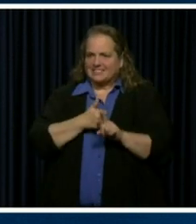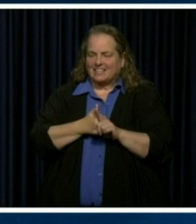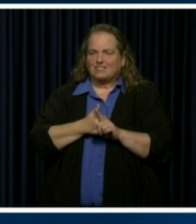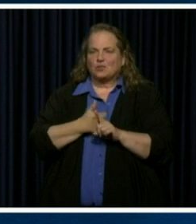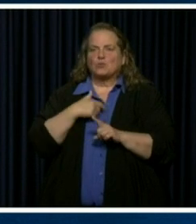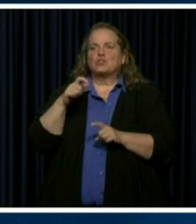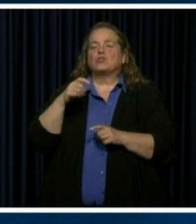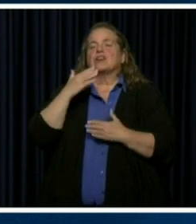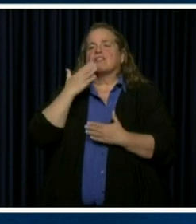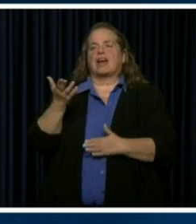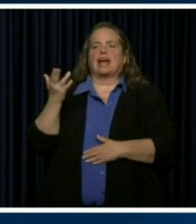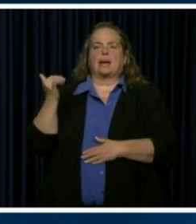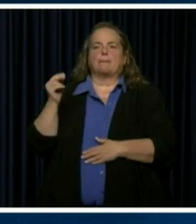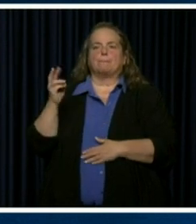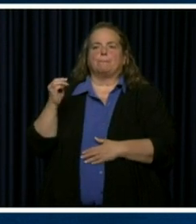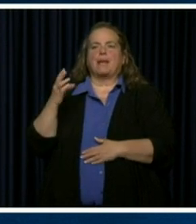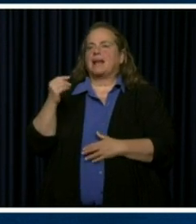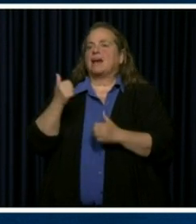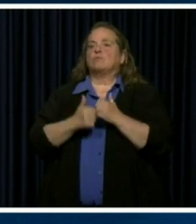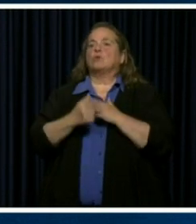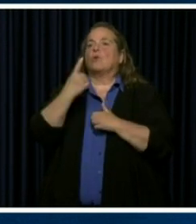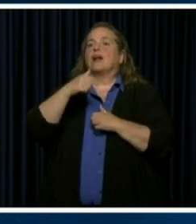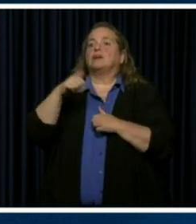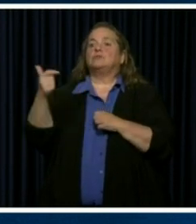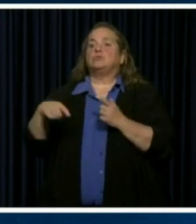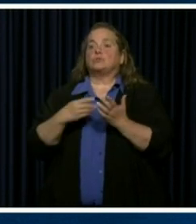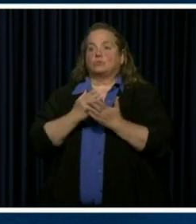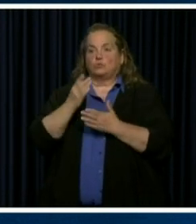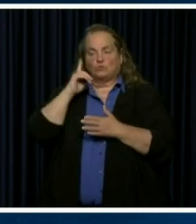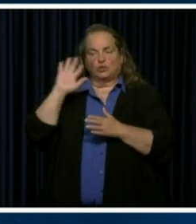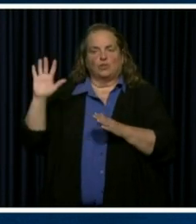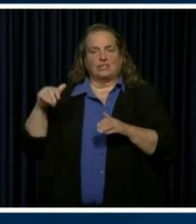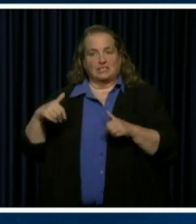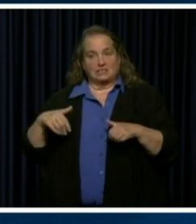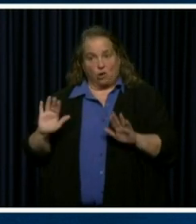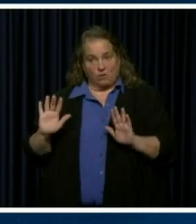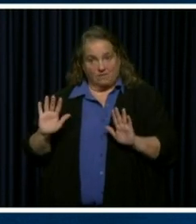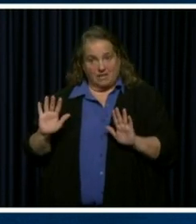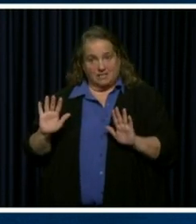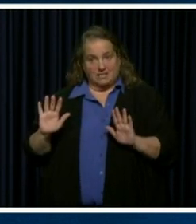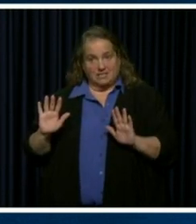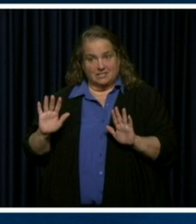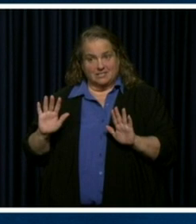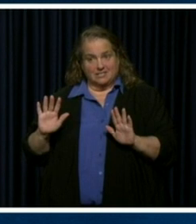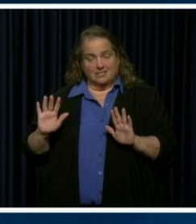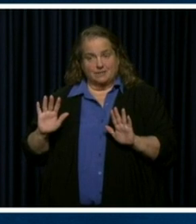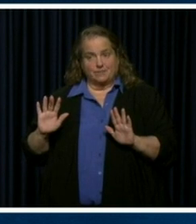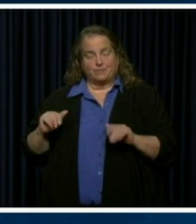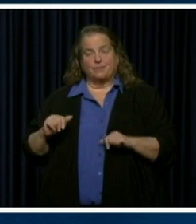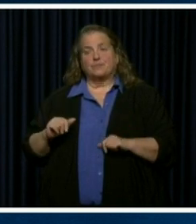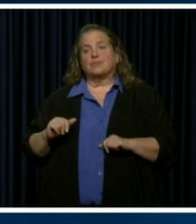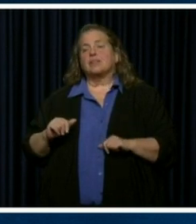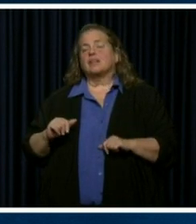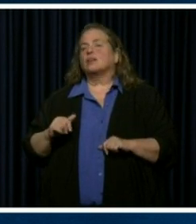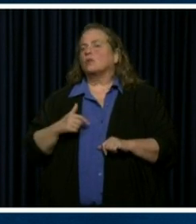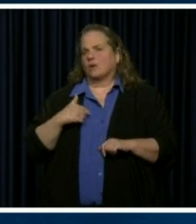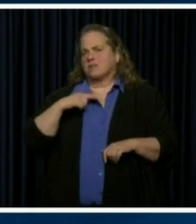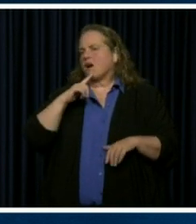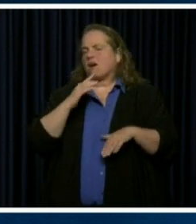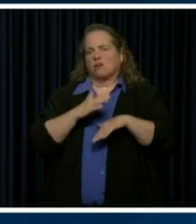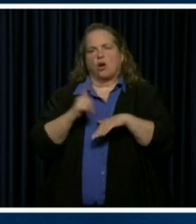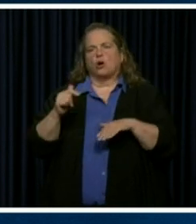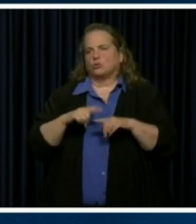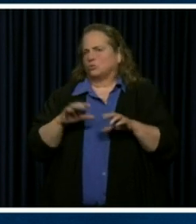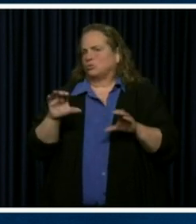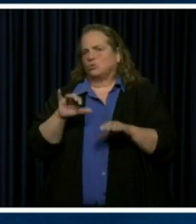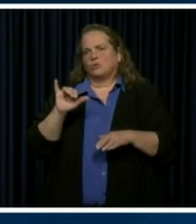We should thank him and everybody else going through this for their sacrifice. It's what we're called to do